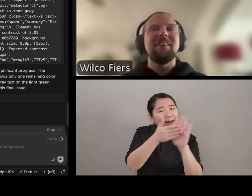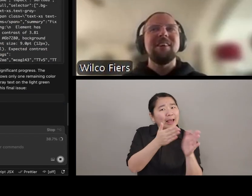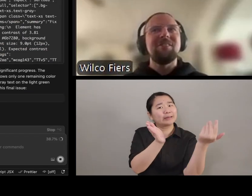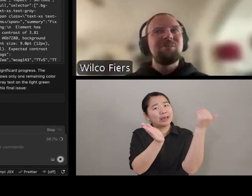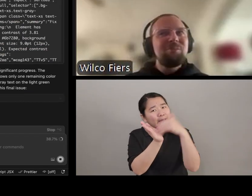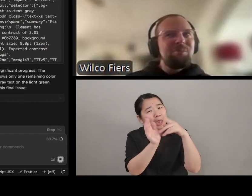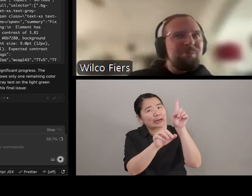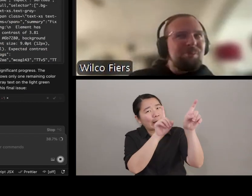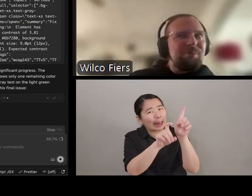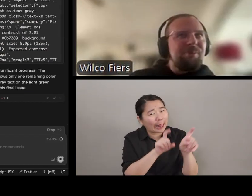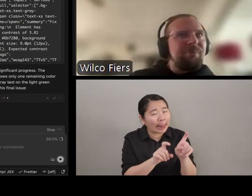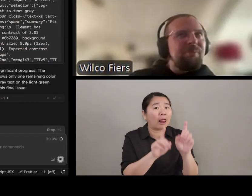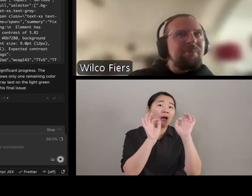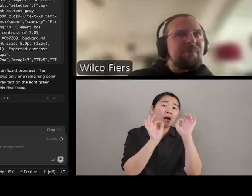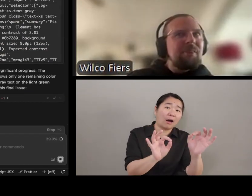not.